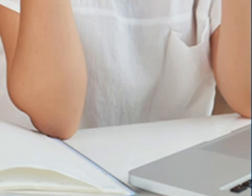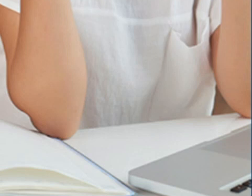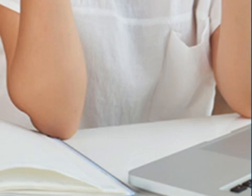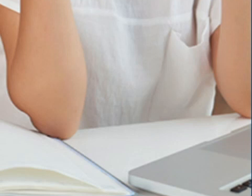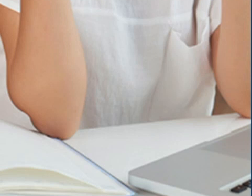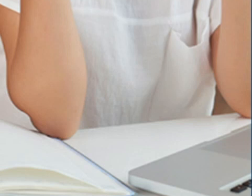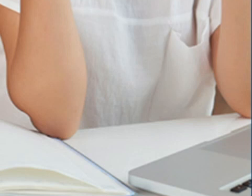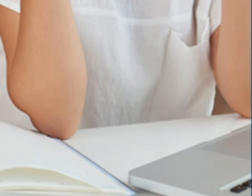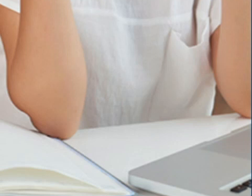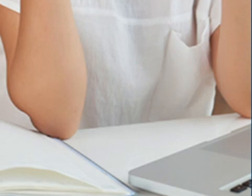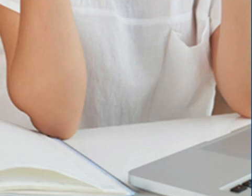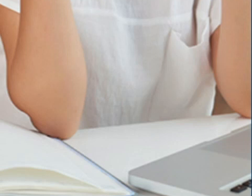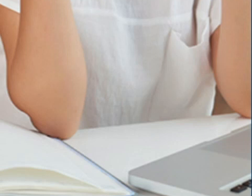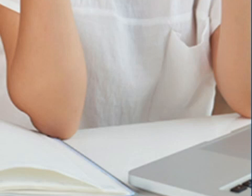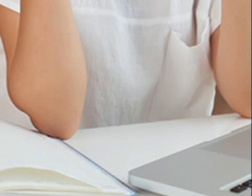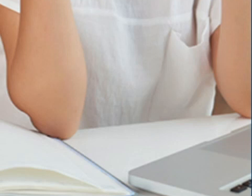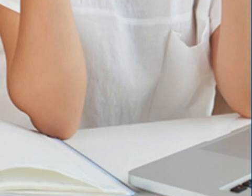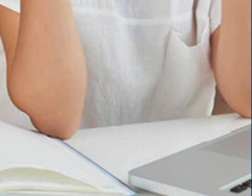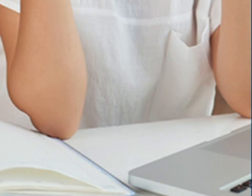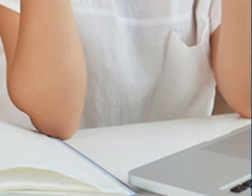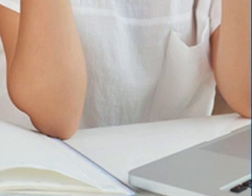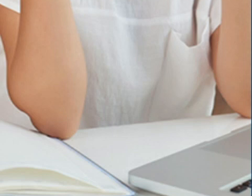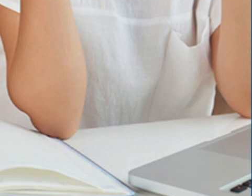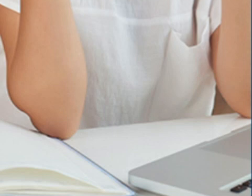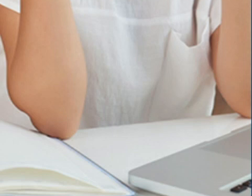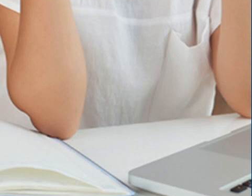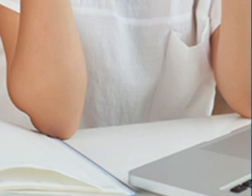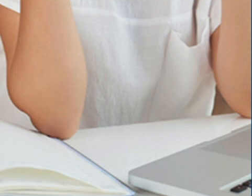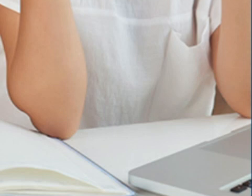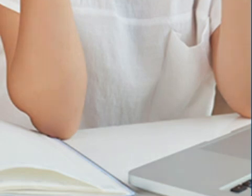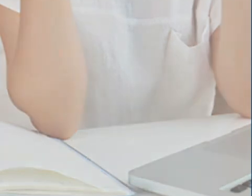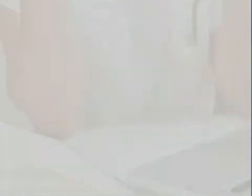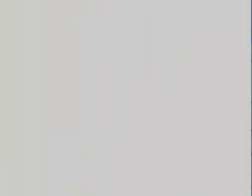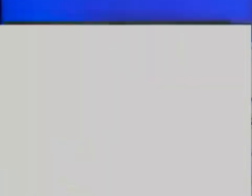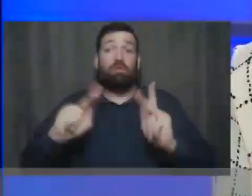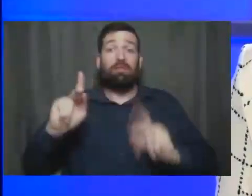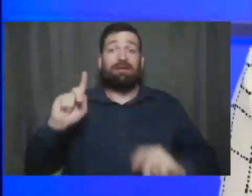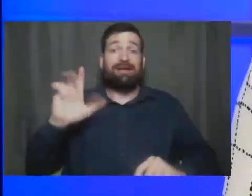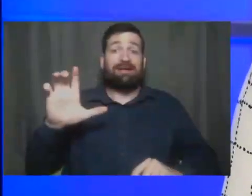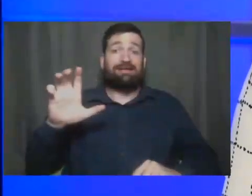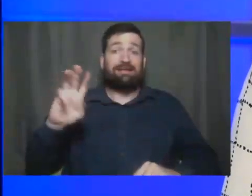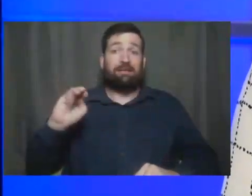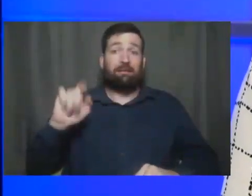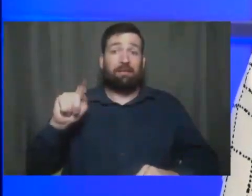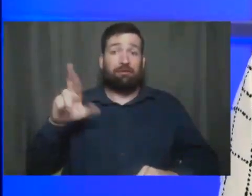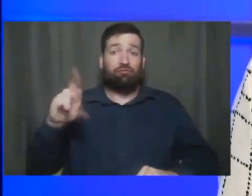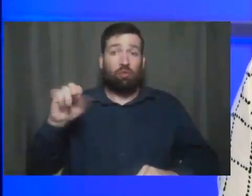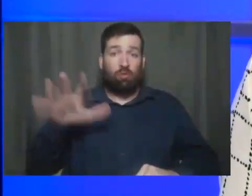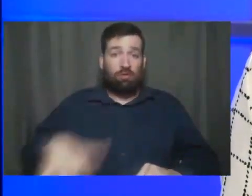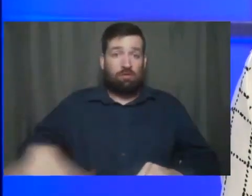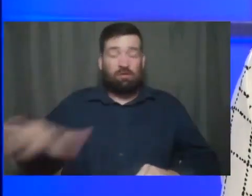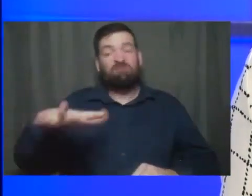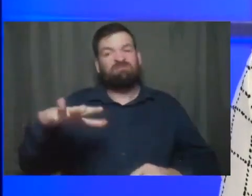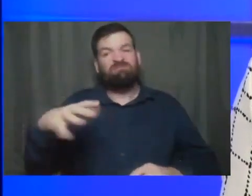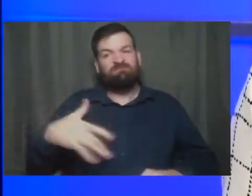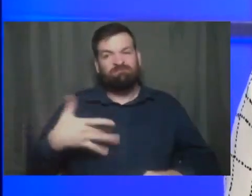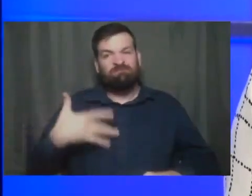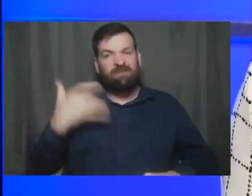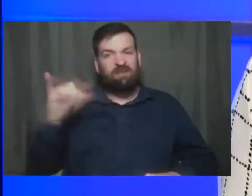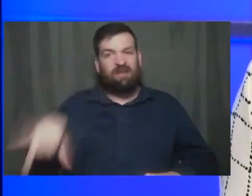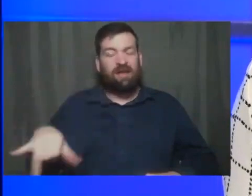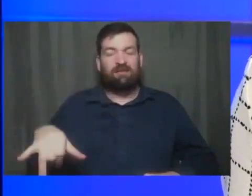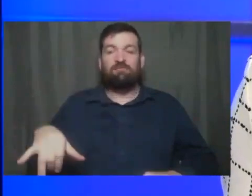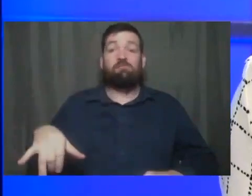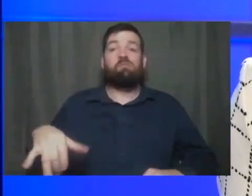ask for the time off. Folks in the KC Metro, they are certainly feeling the stress and the struggle to take well-earned time